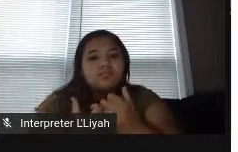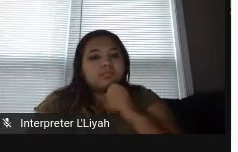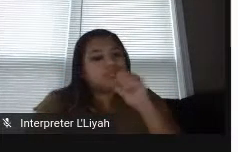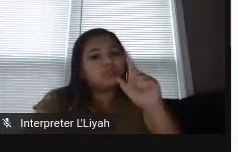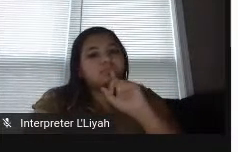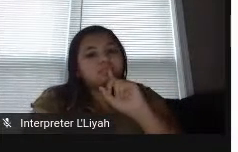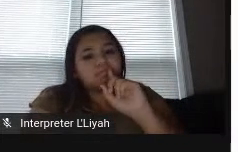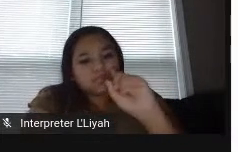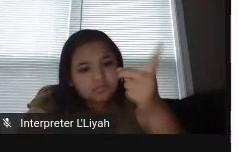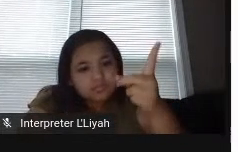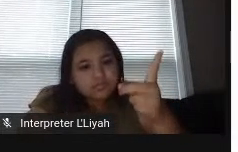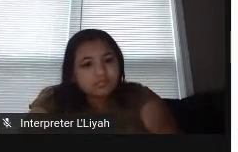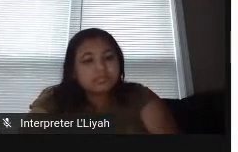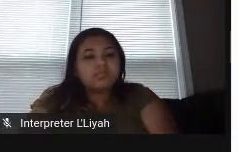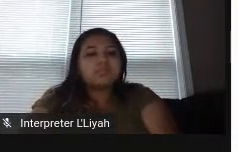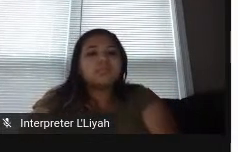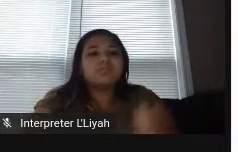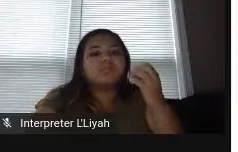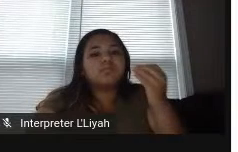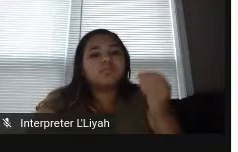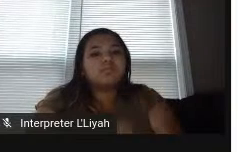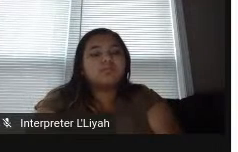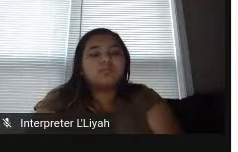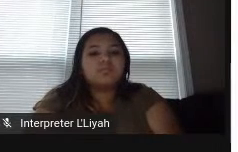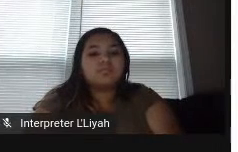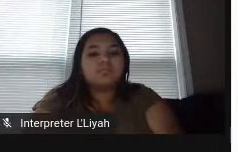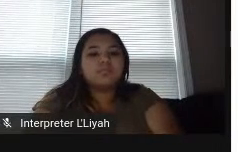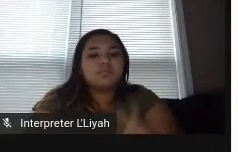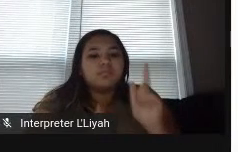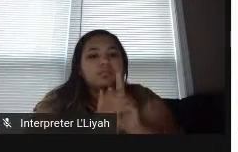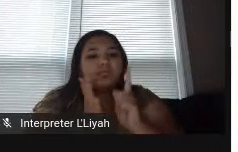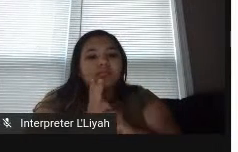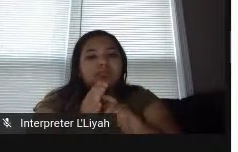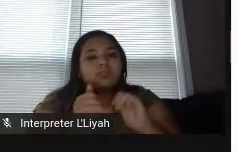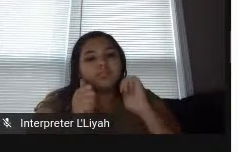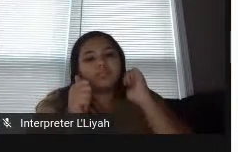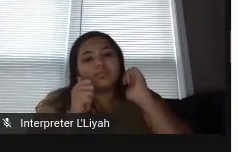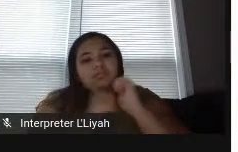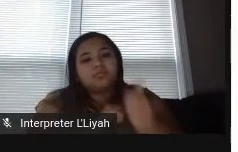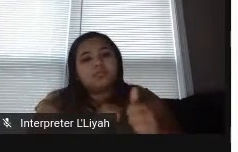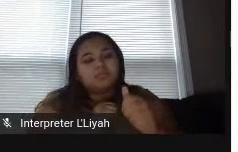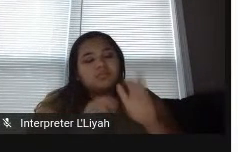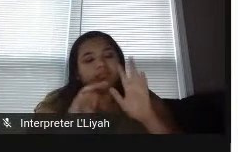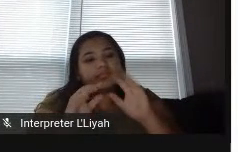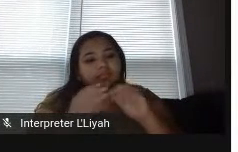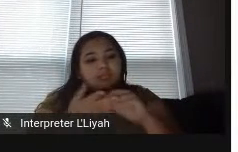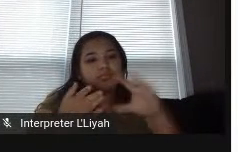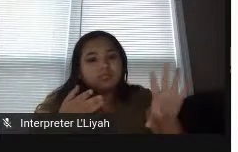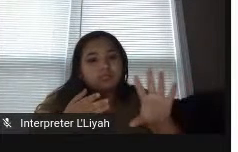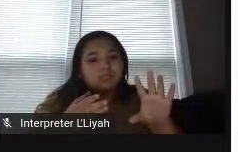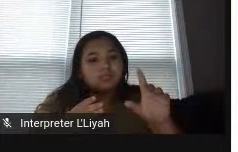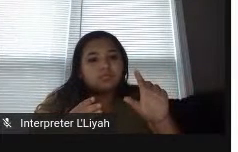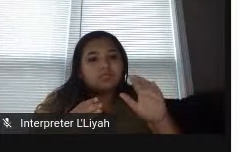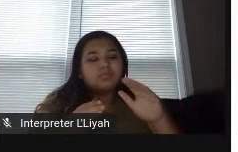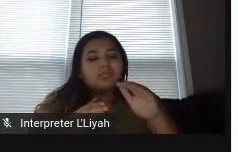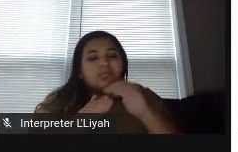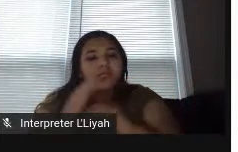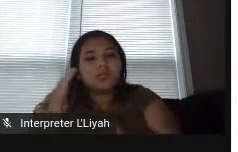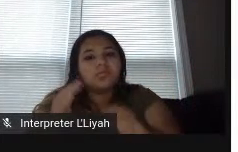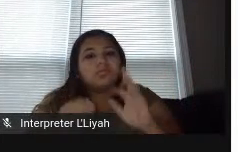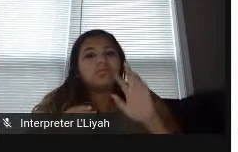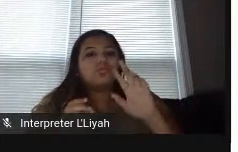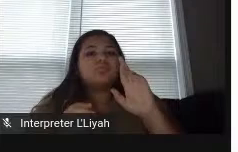This is not true. So law was passed that students need to be in the least